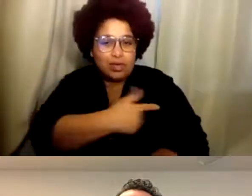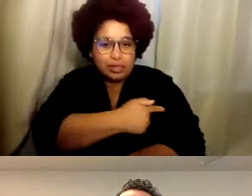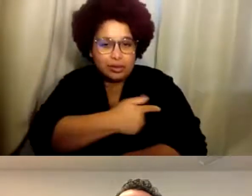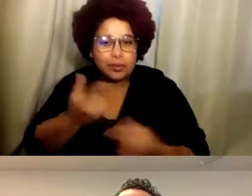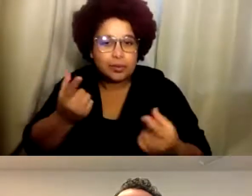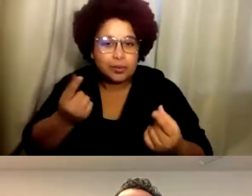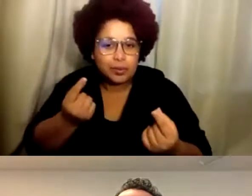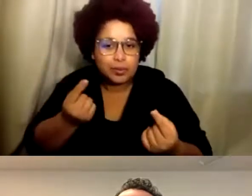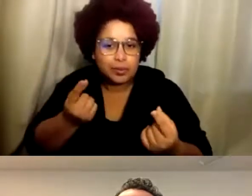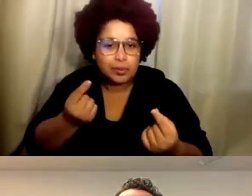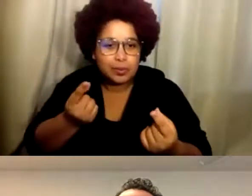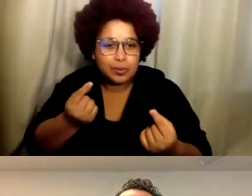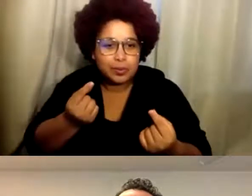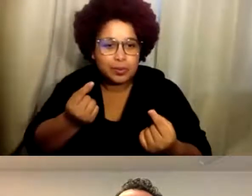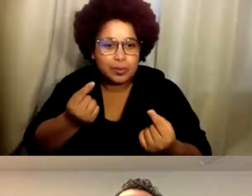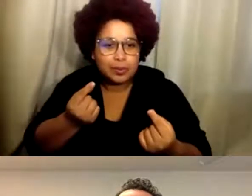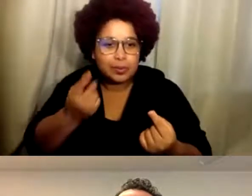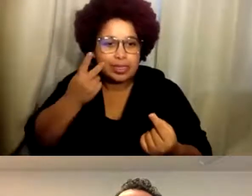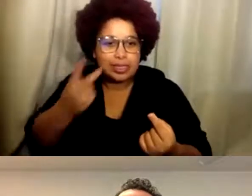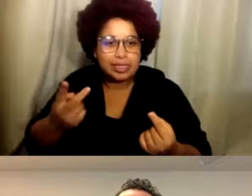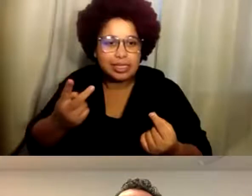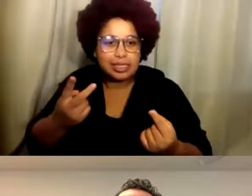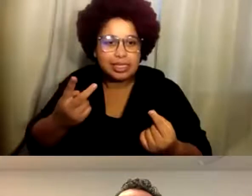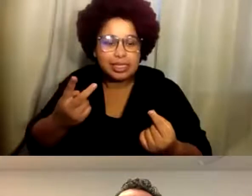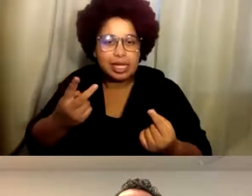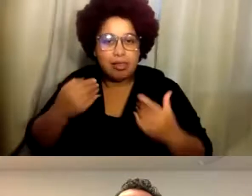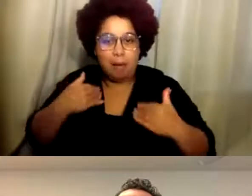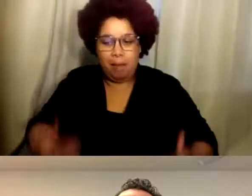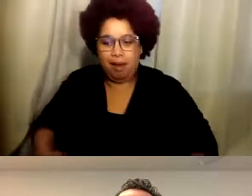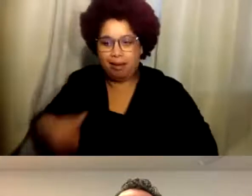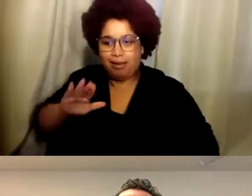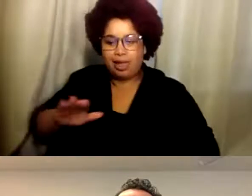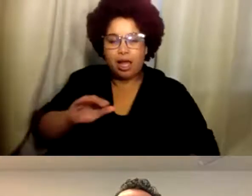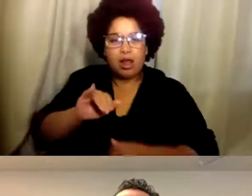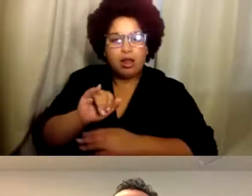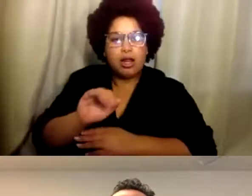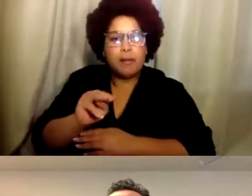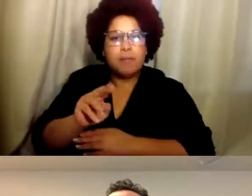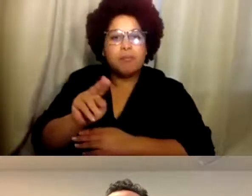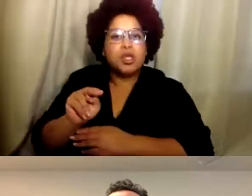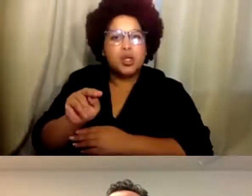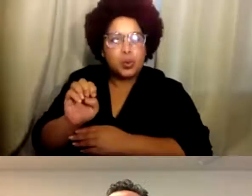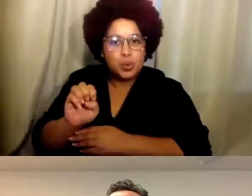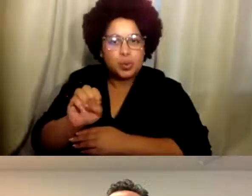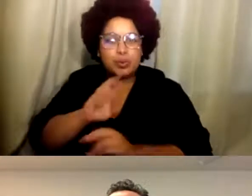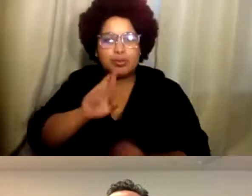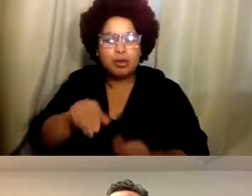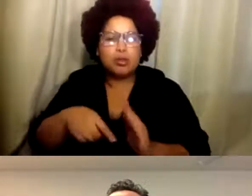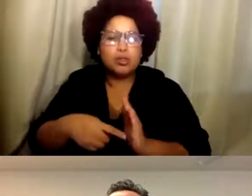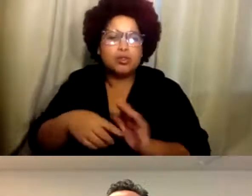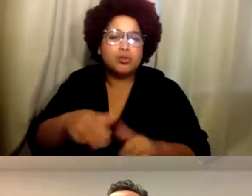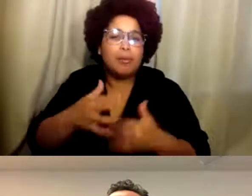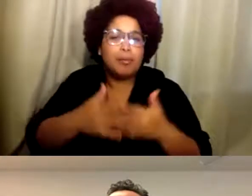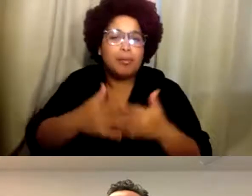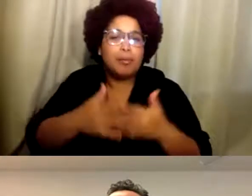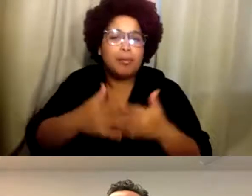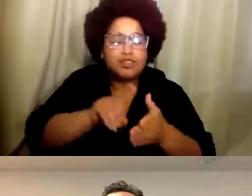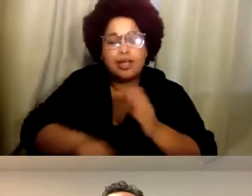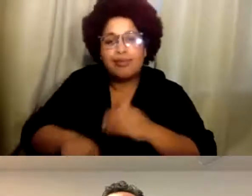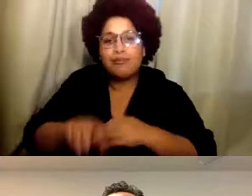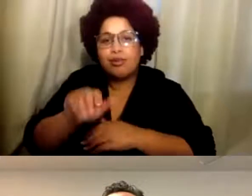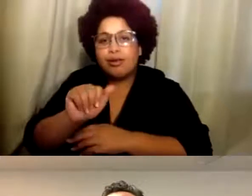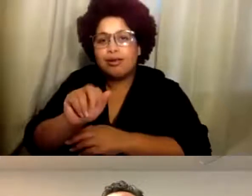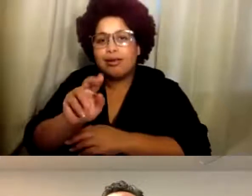can see the body's immune response. We can do a blood test, for example, and check for